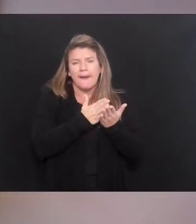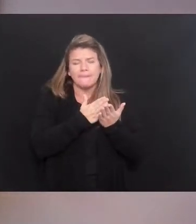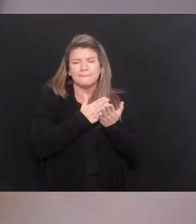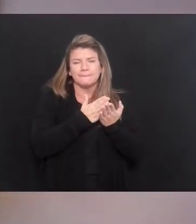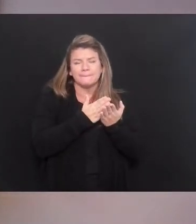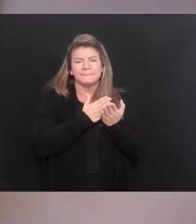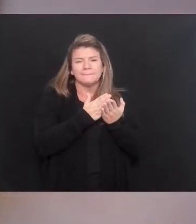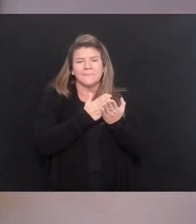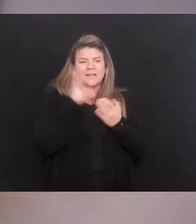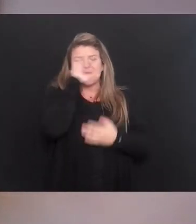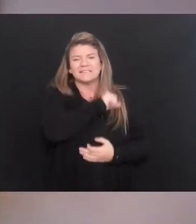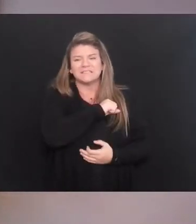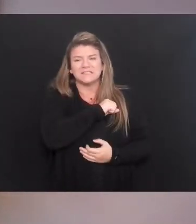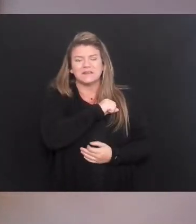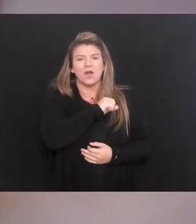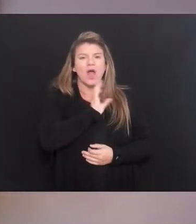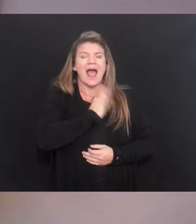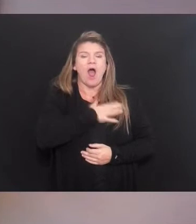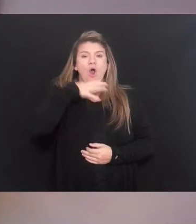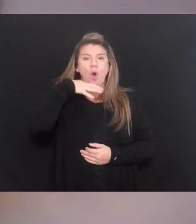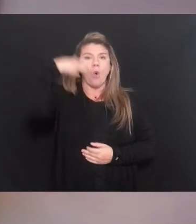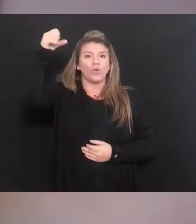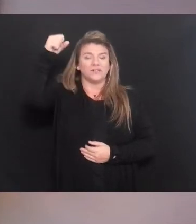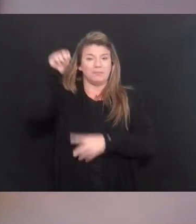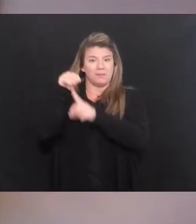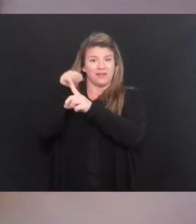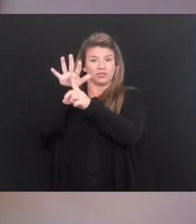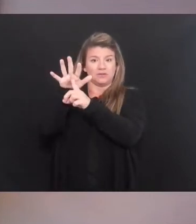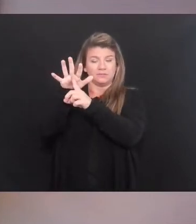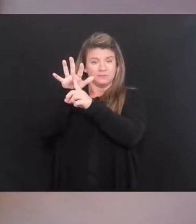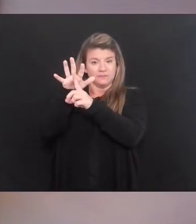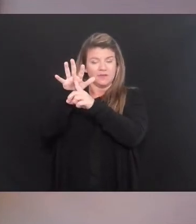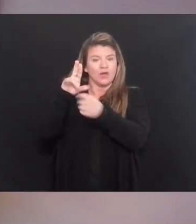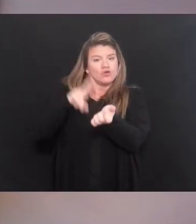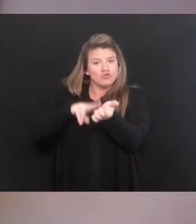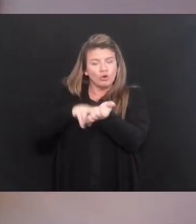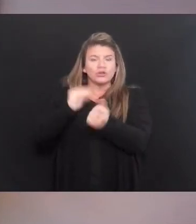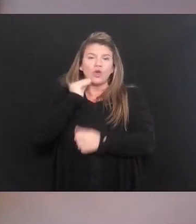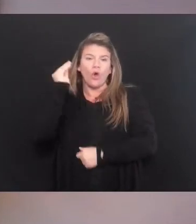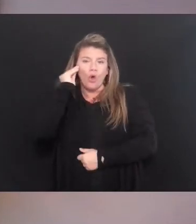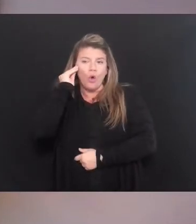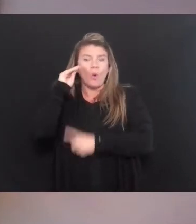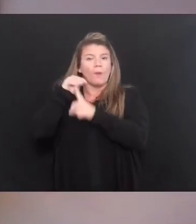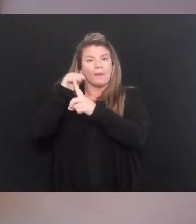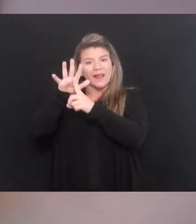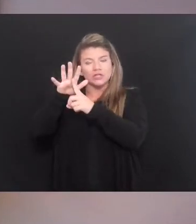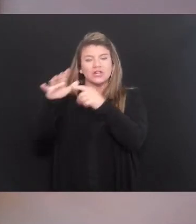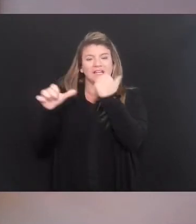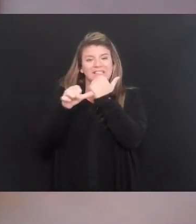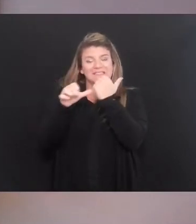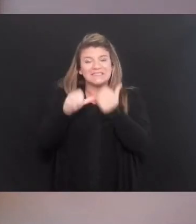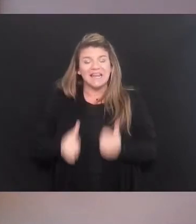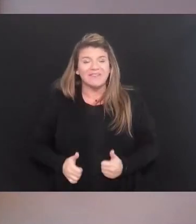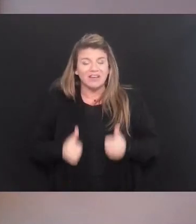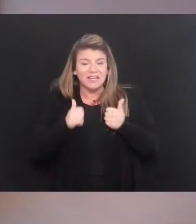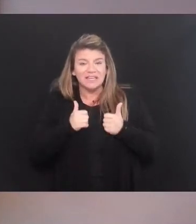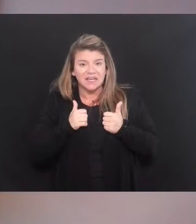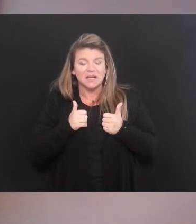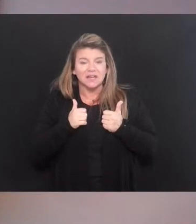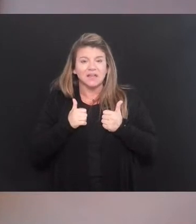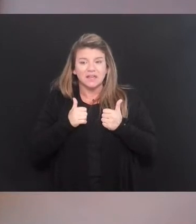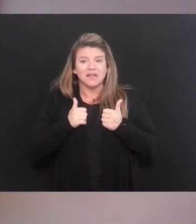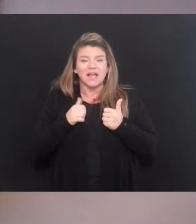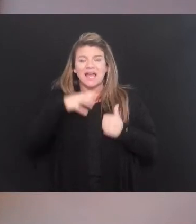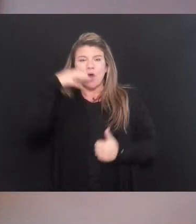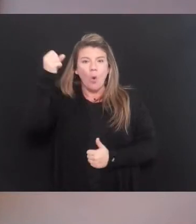that at least our oldest part of our population, nursing home population, assisted living population, and